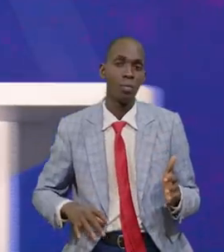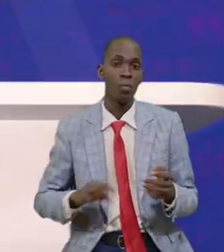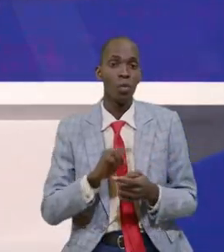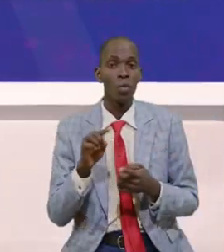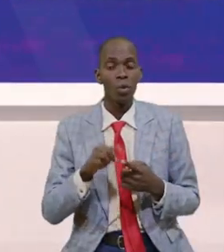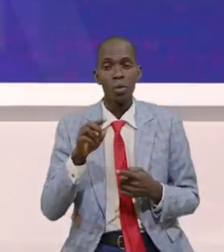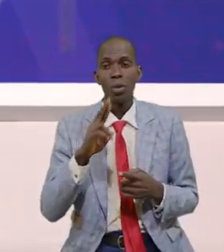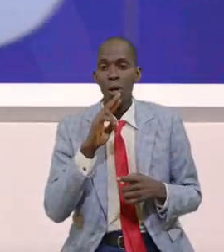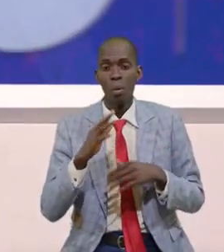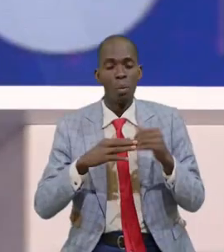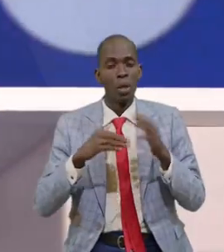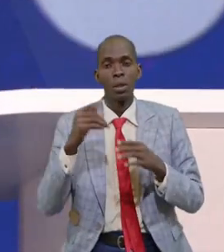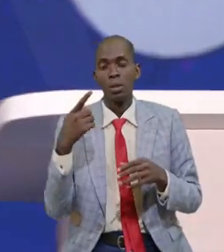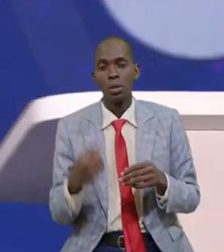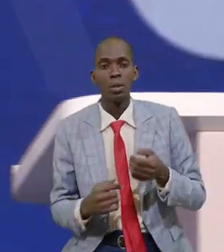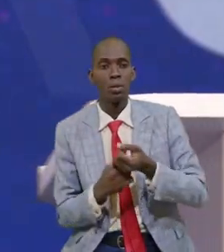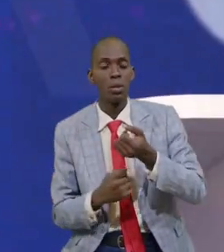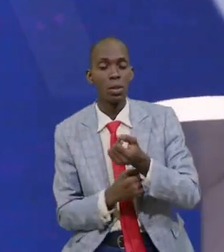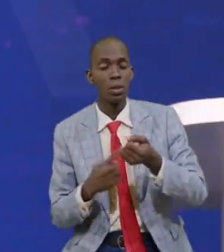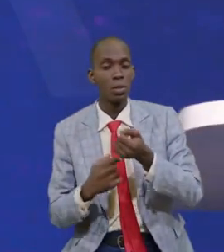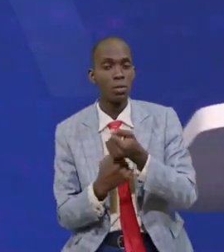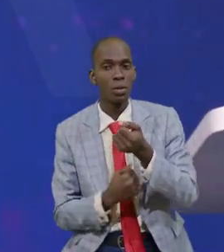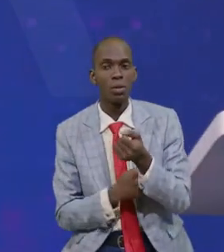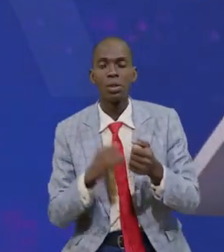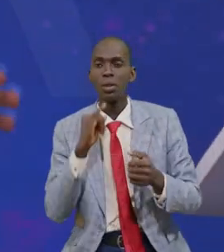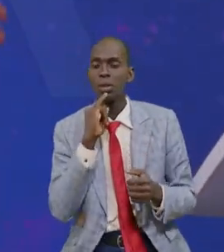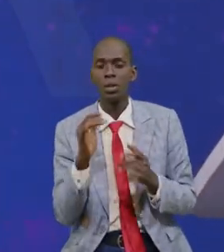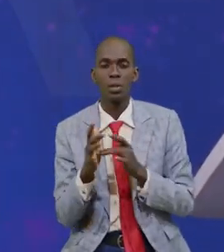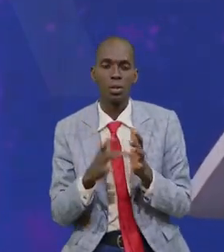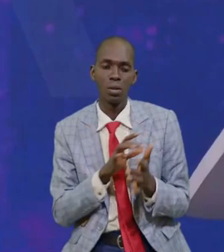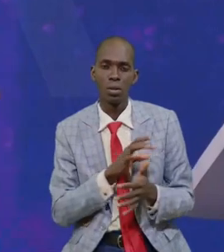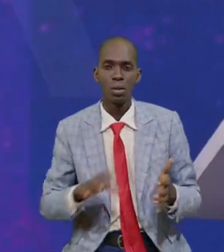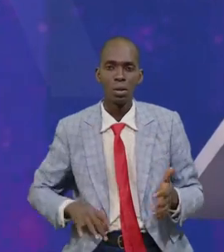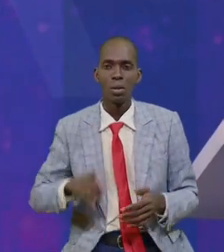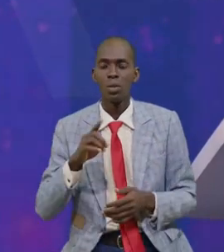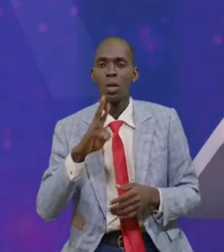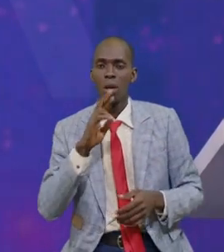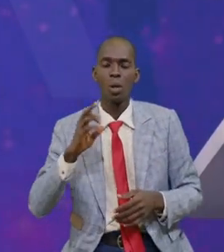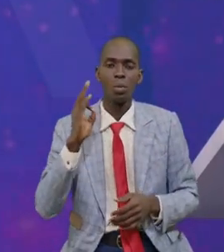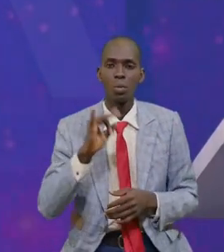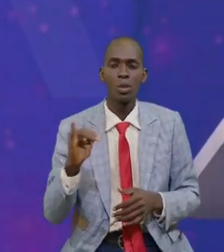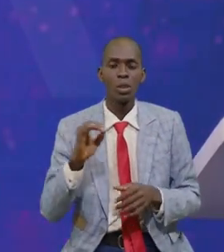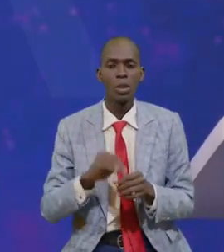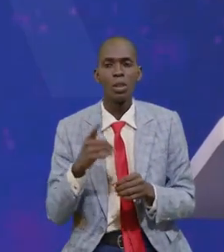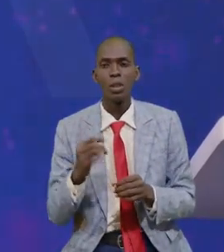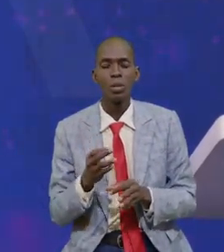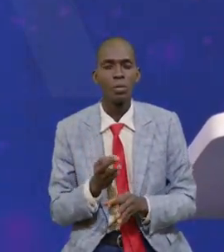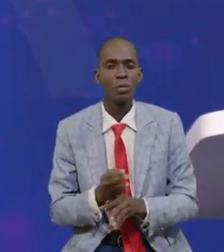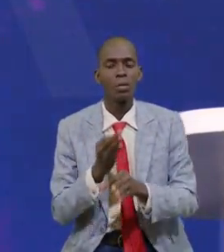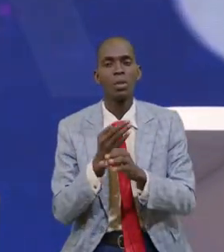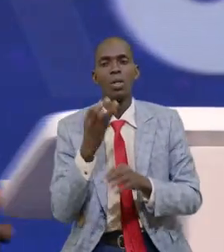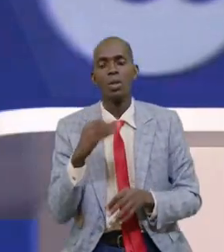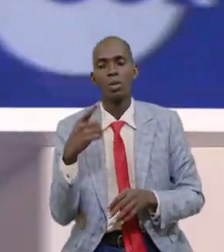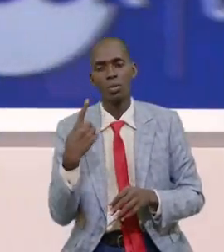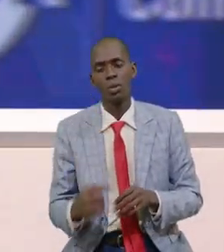the foundation is Jesus Christ, and you're preaching the faithfulness of the